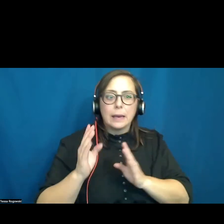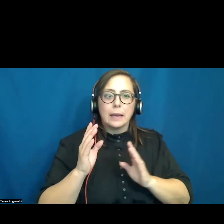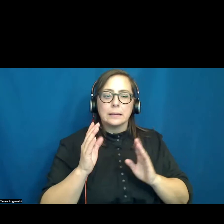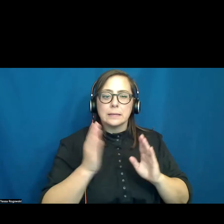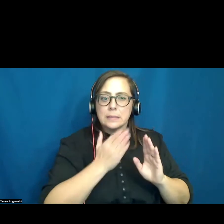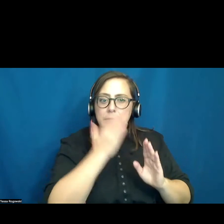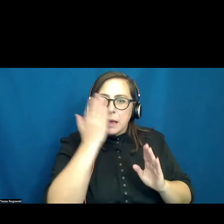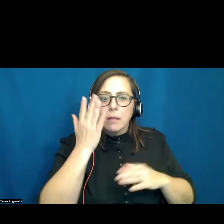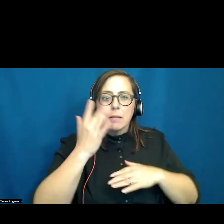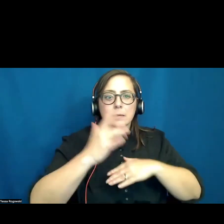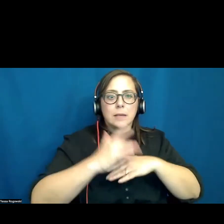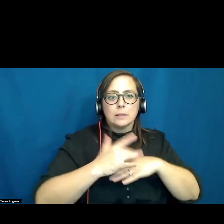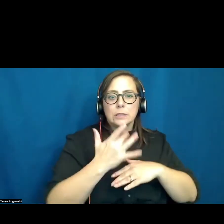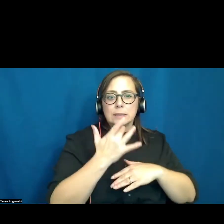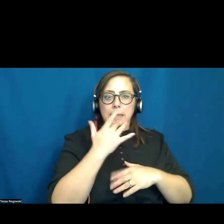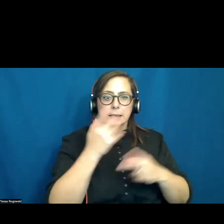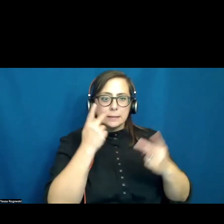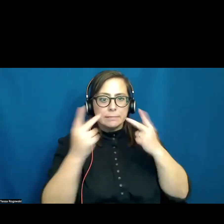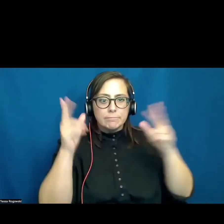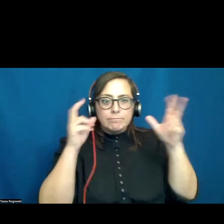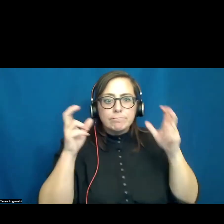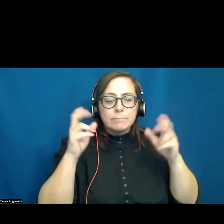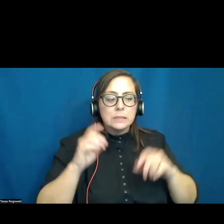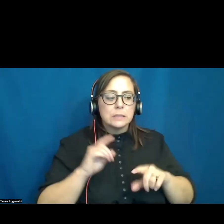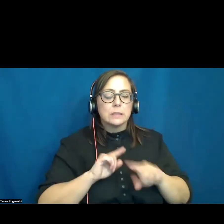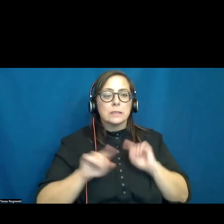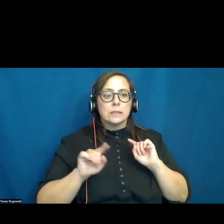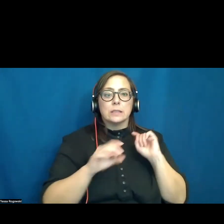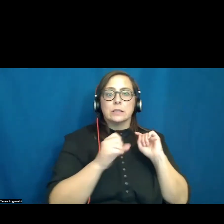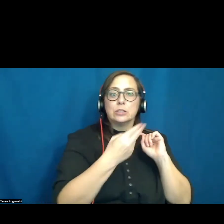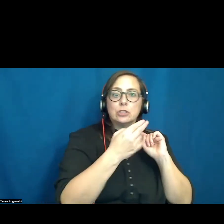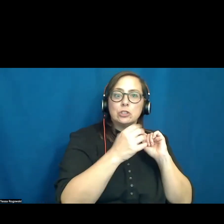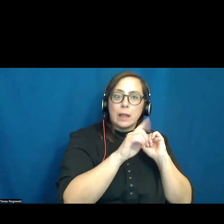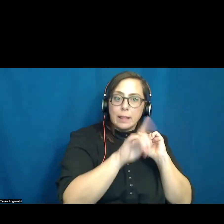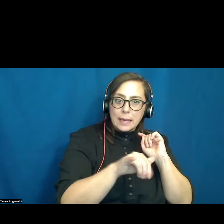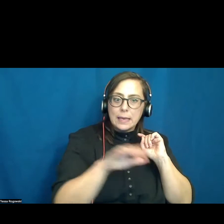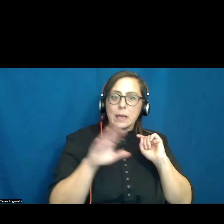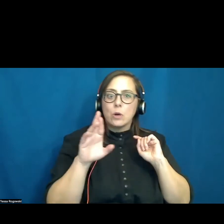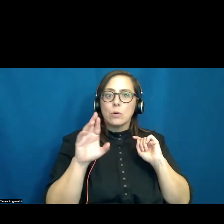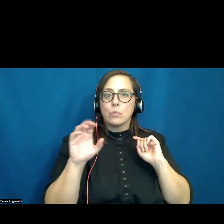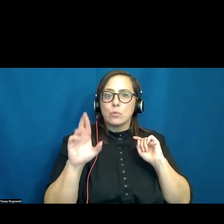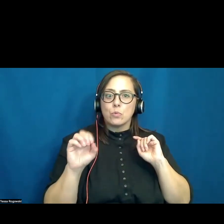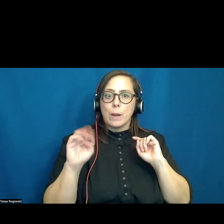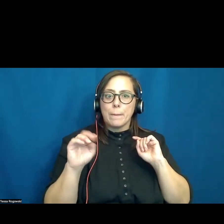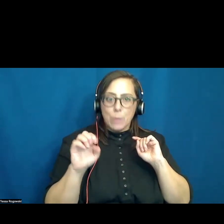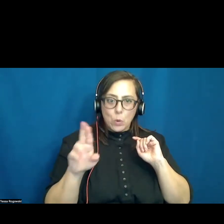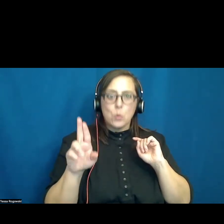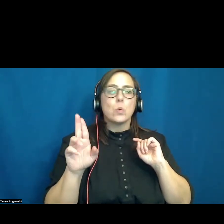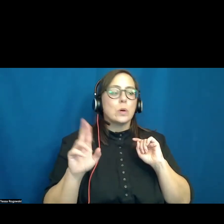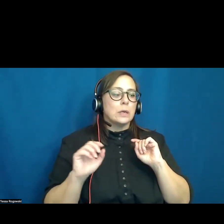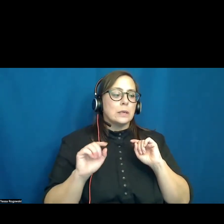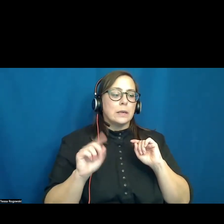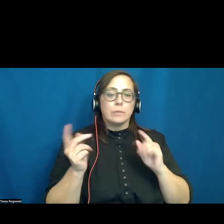So I think these are just two figures who, in their biography, Shelley and Rimbaud, I mean, whose biographies, they